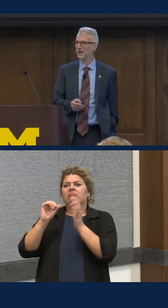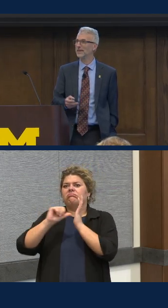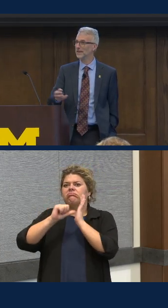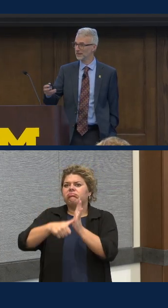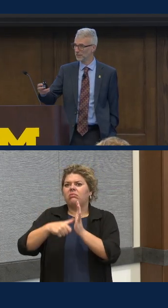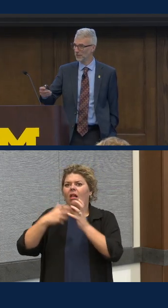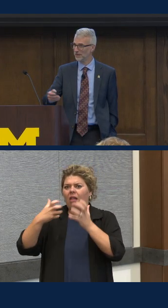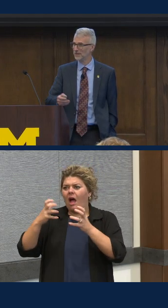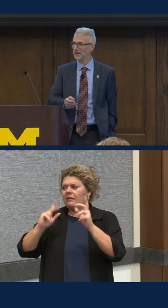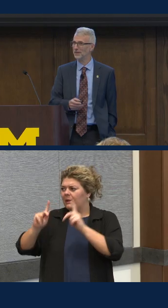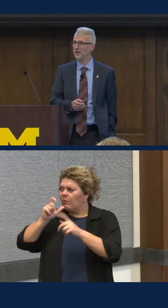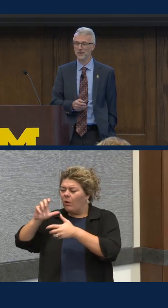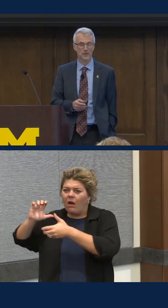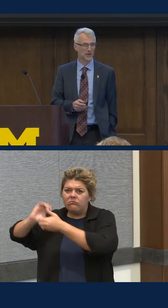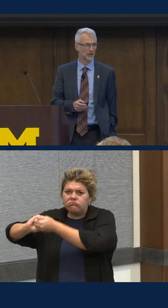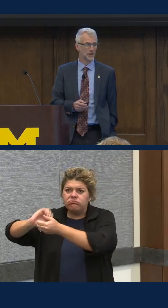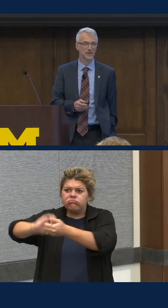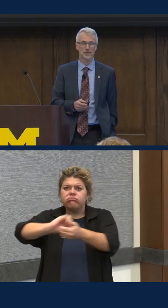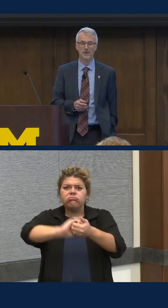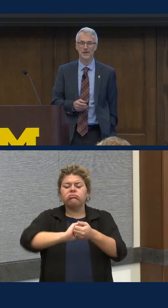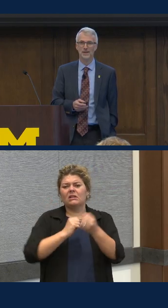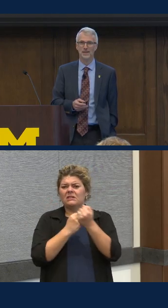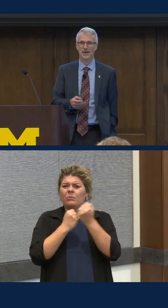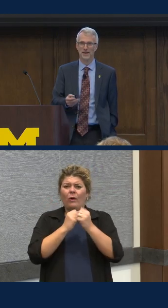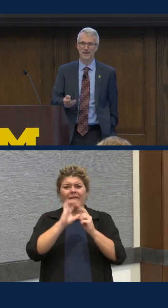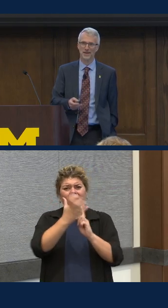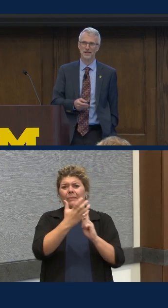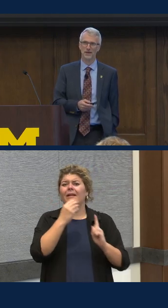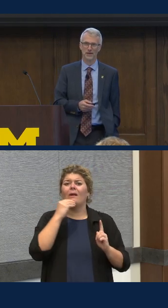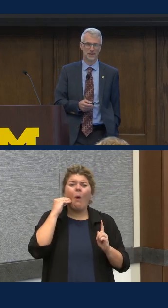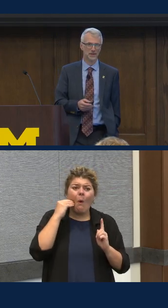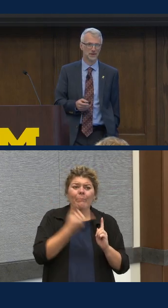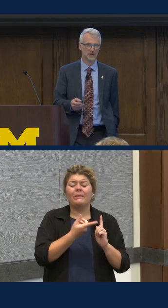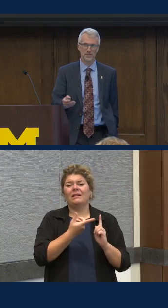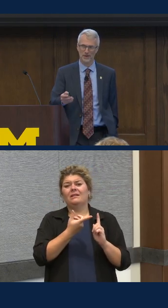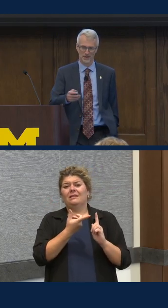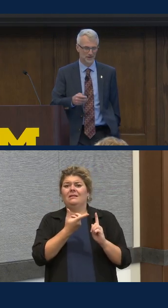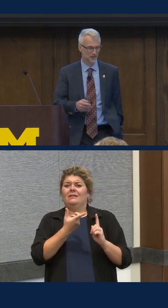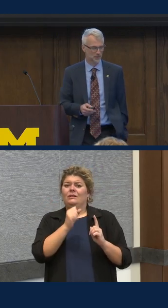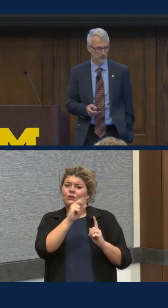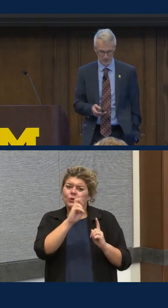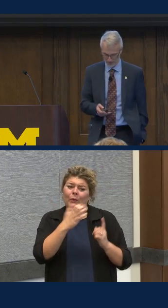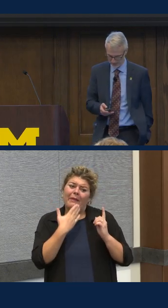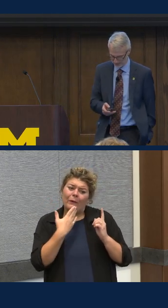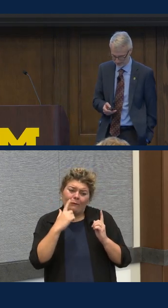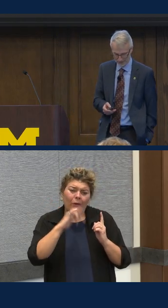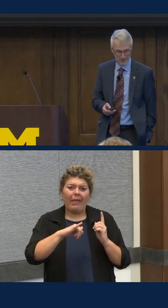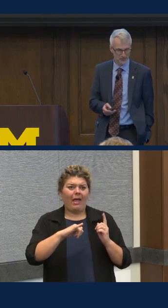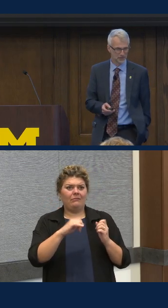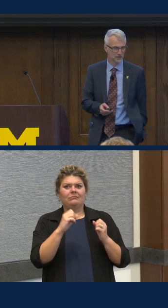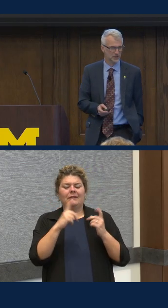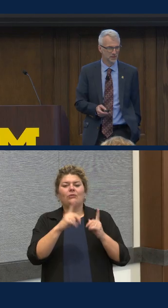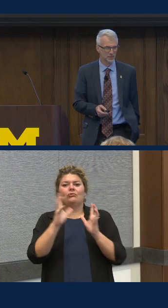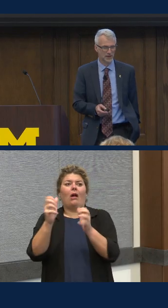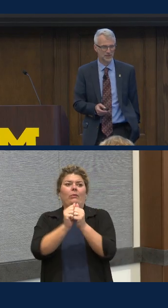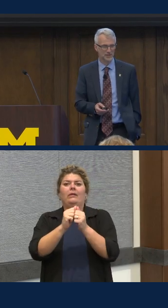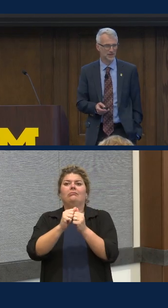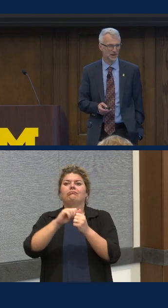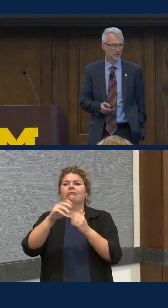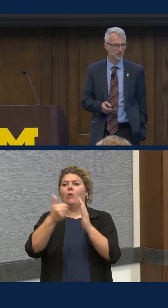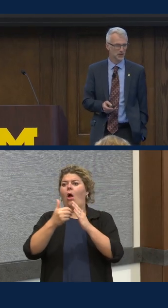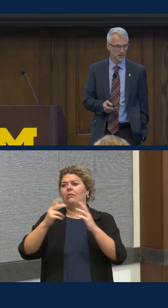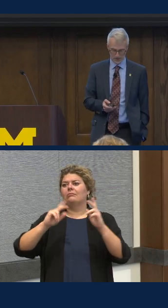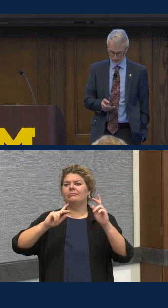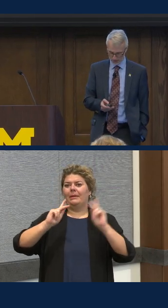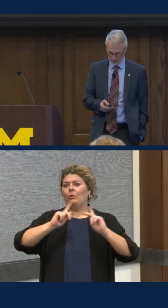worked with, the supportive environment at home, thank you, Sue, that I get to talk to you as part of this group of distinguished university professors